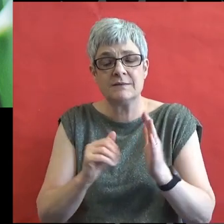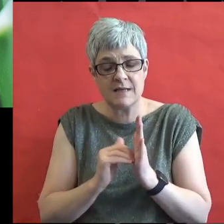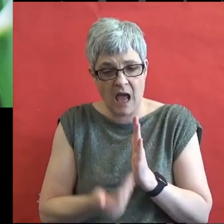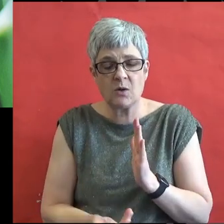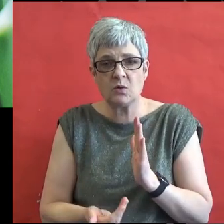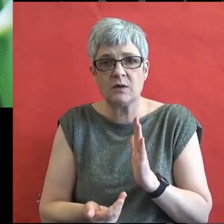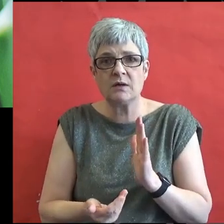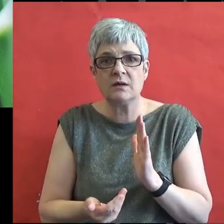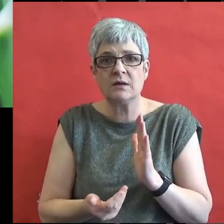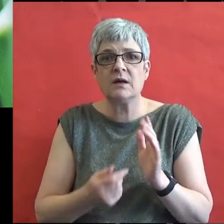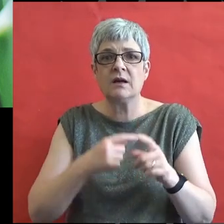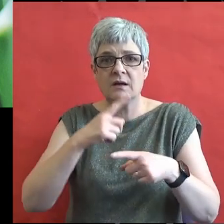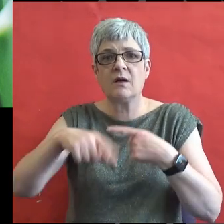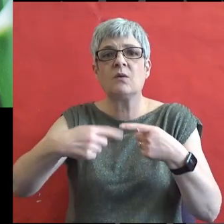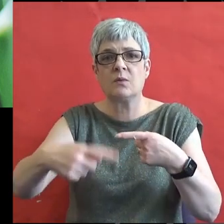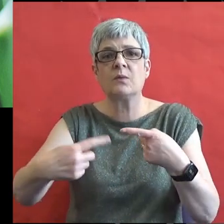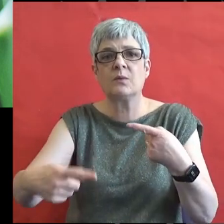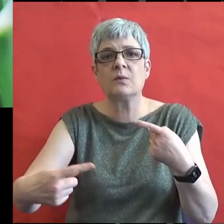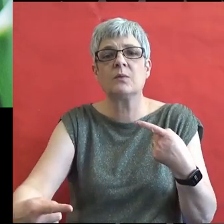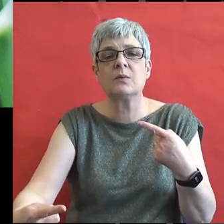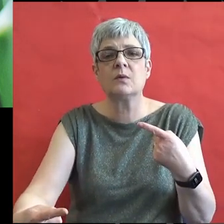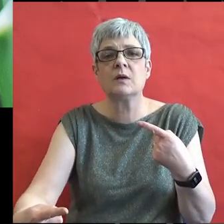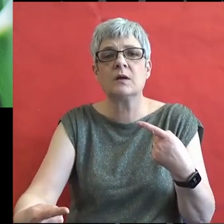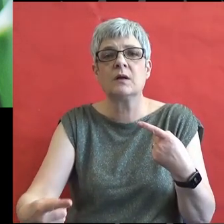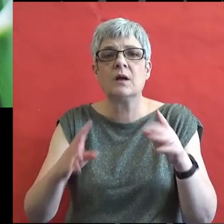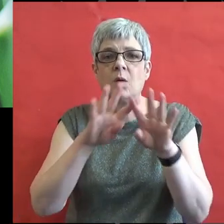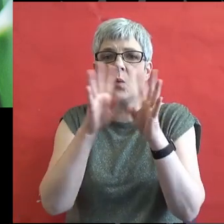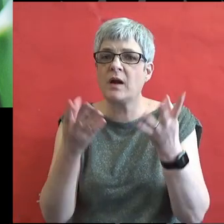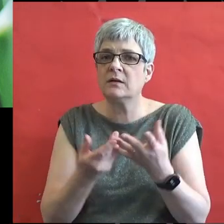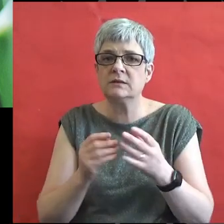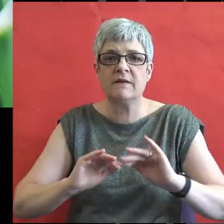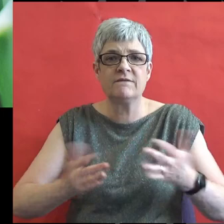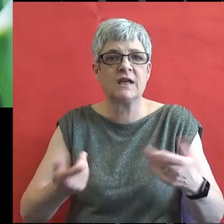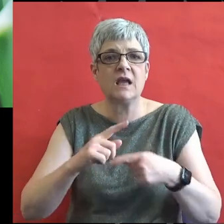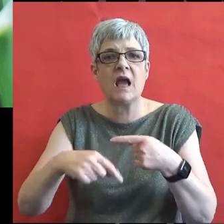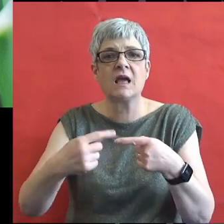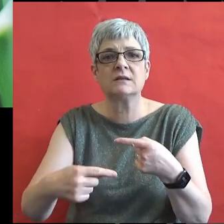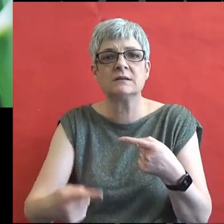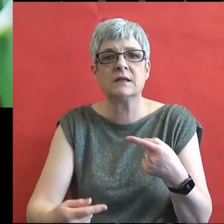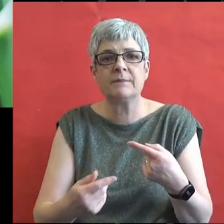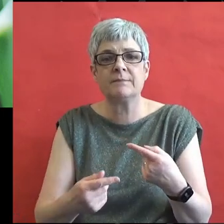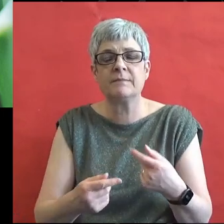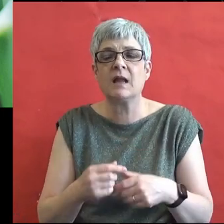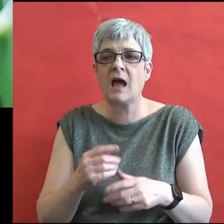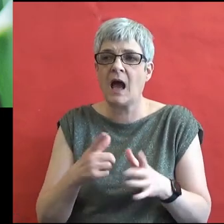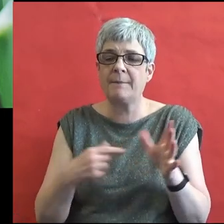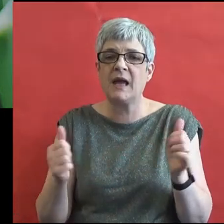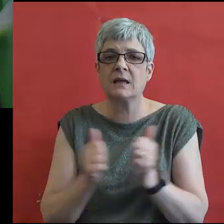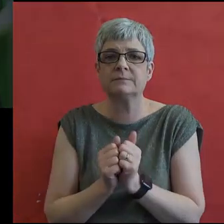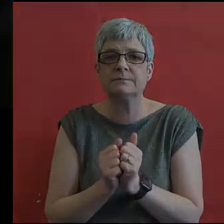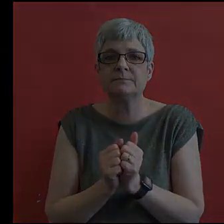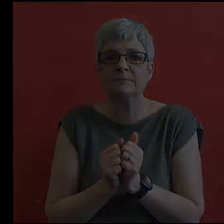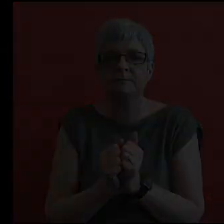now, and ever shall be, world without end. Amen.